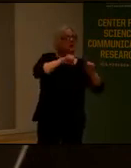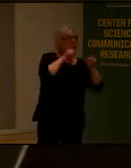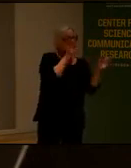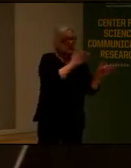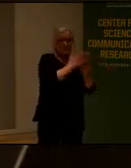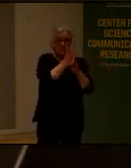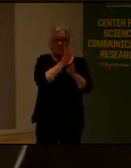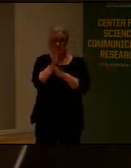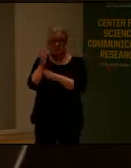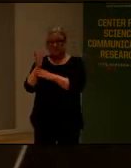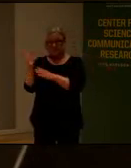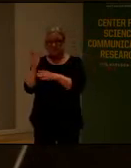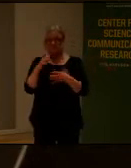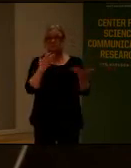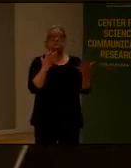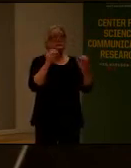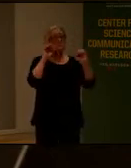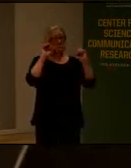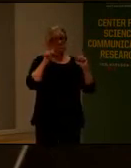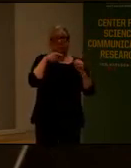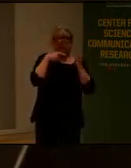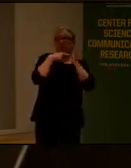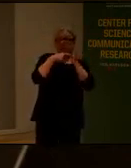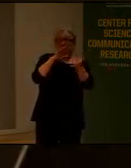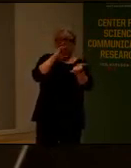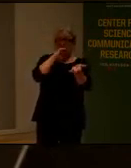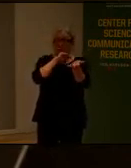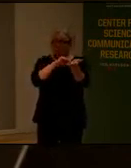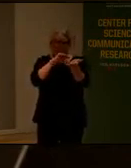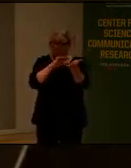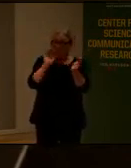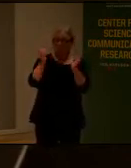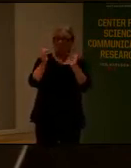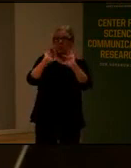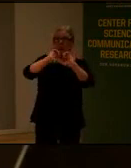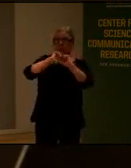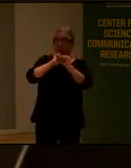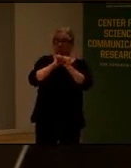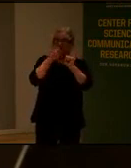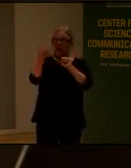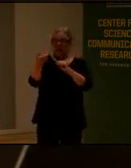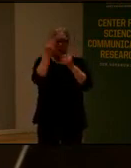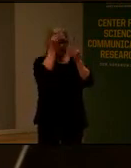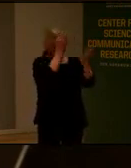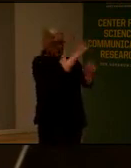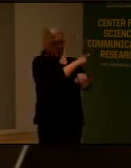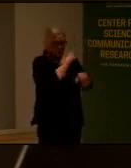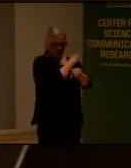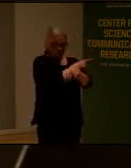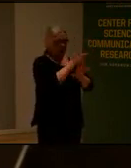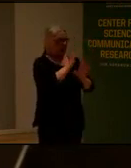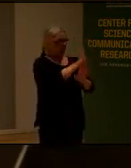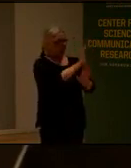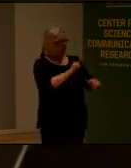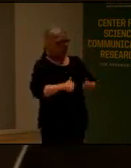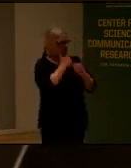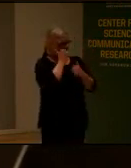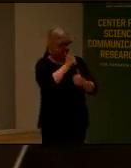one that actually meets clinicians where they are, shows them why it matters to their day-to-day, but also will